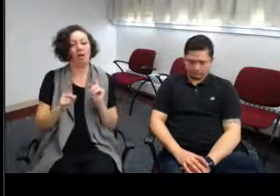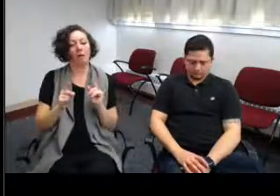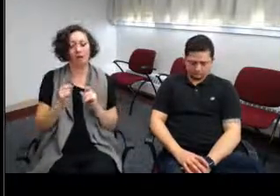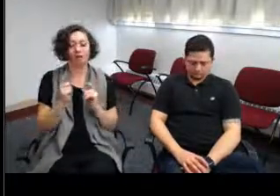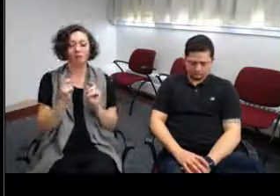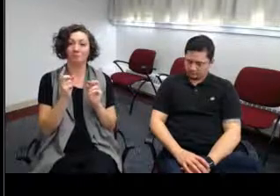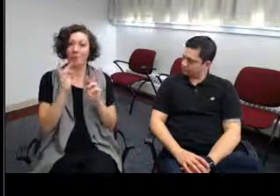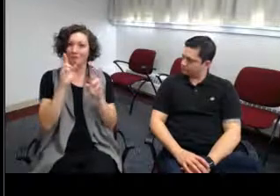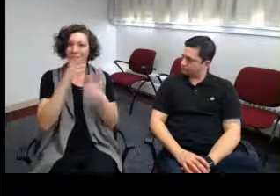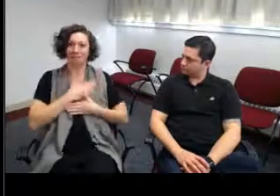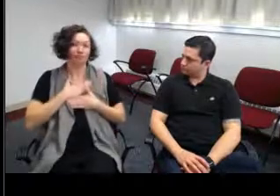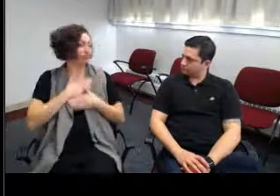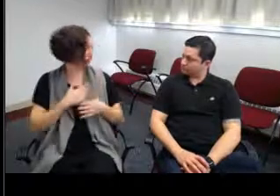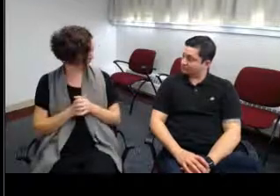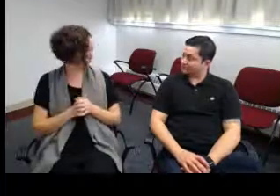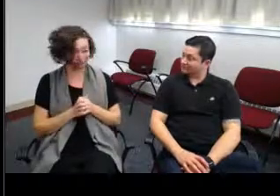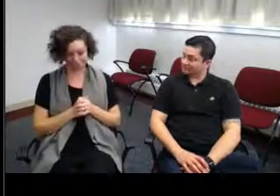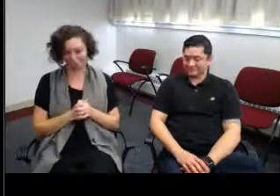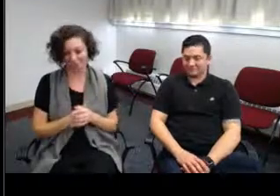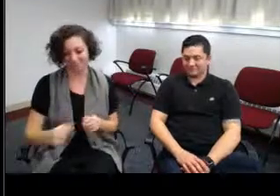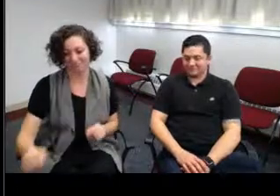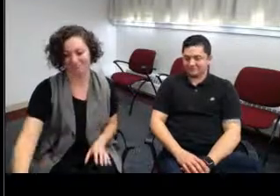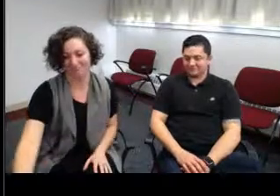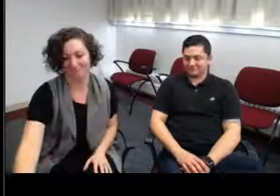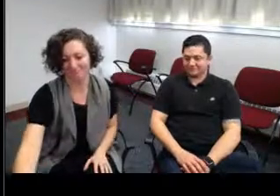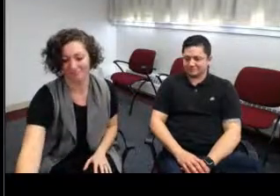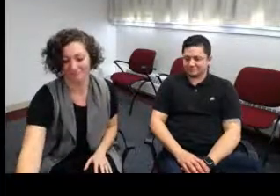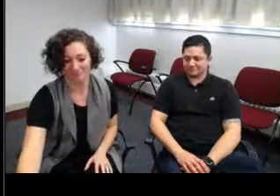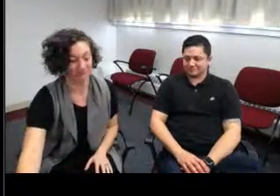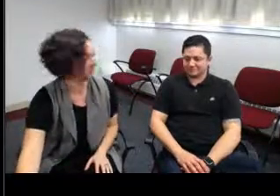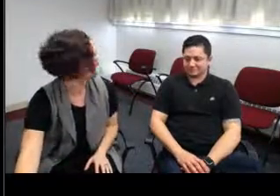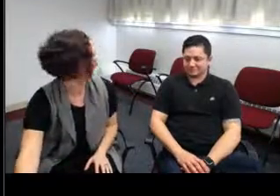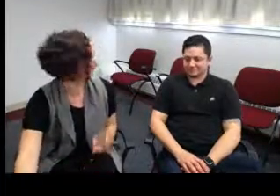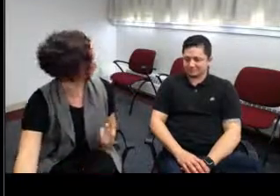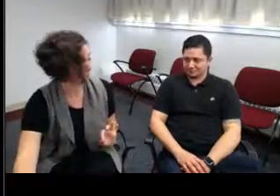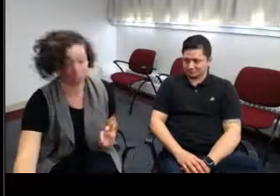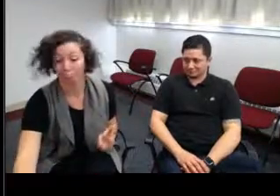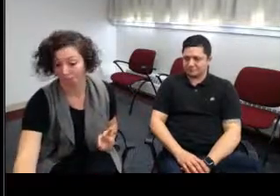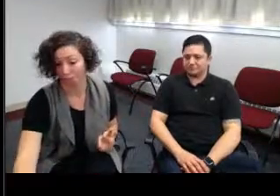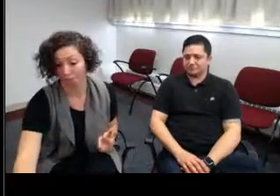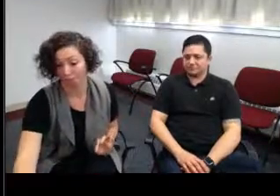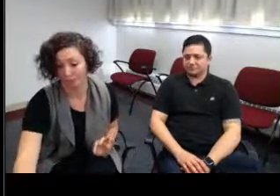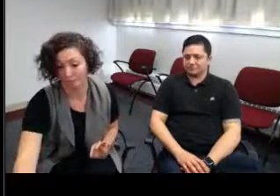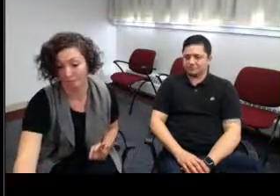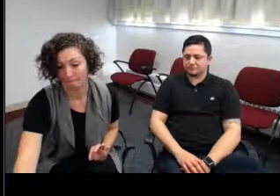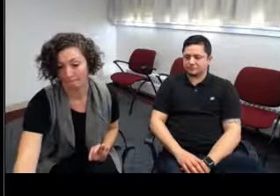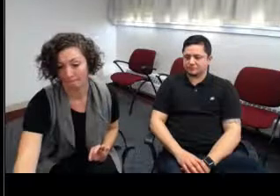And it might be that some information is missing just because it's been in previous videos, but I hope you enjoy.